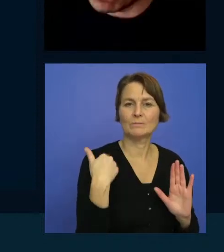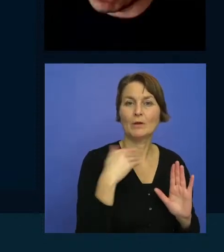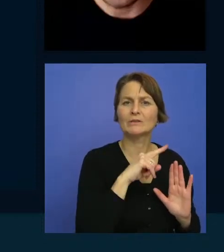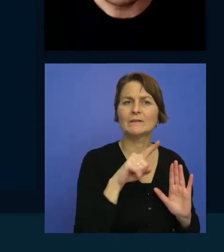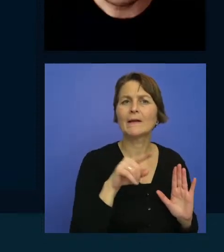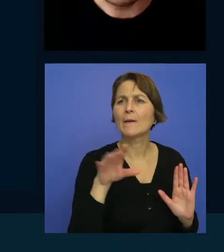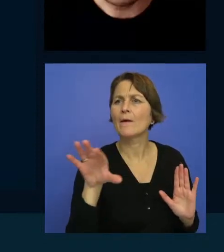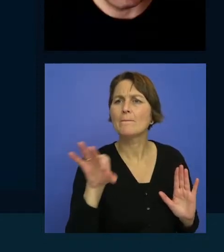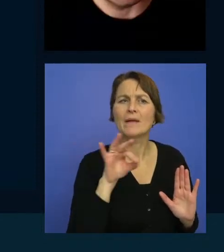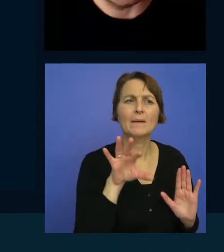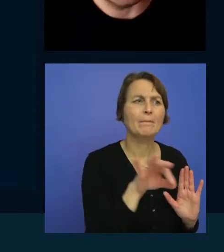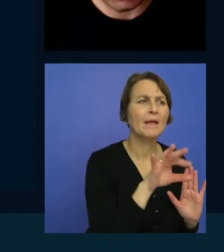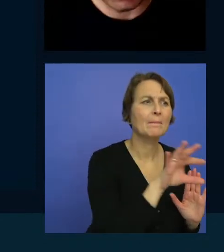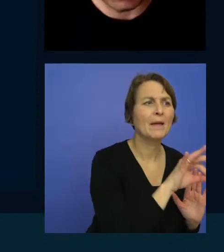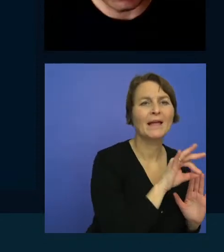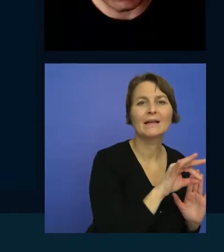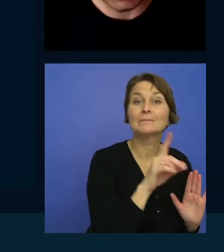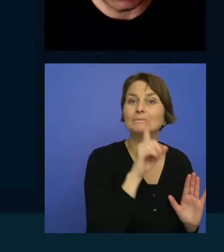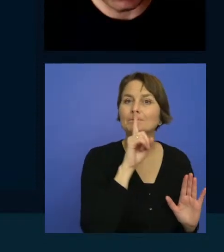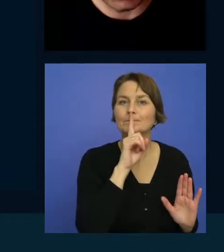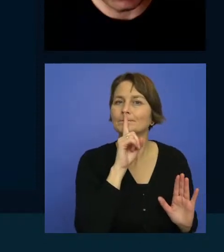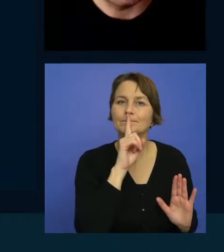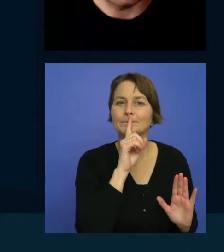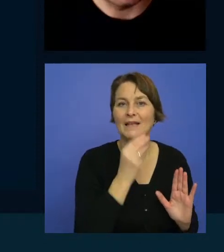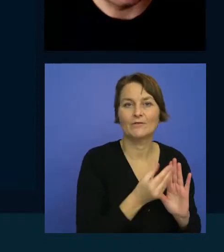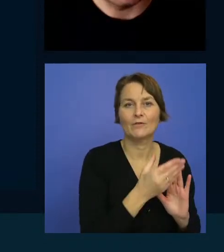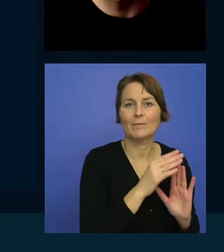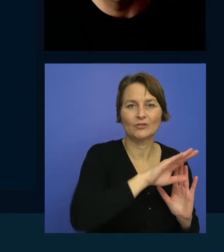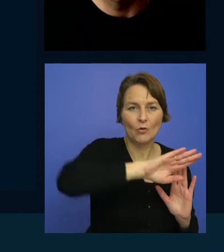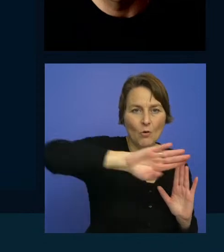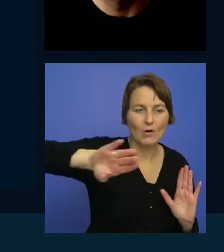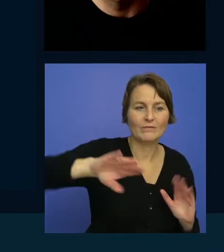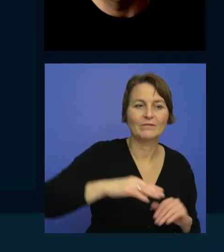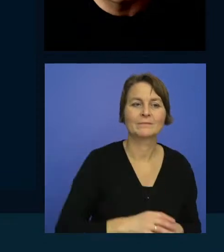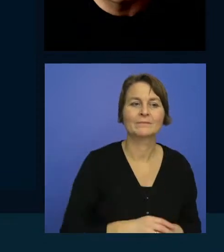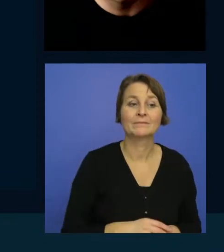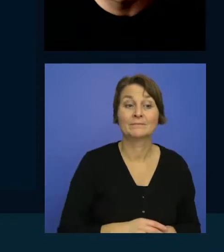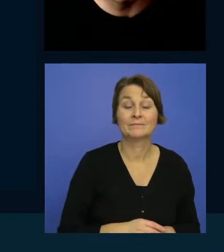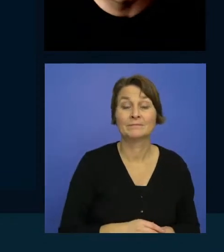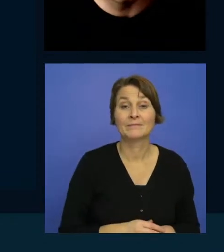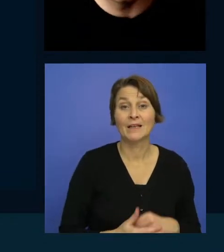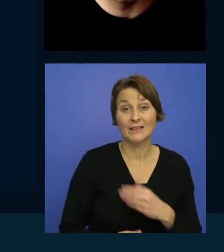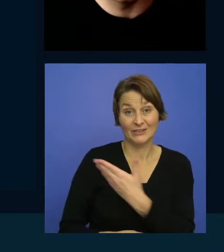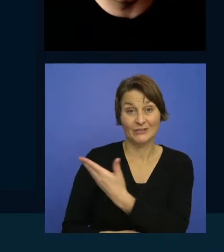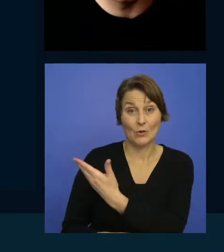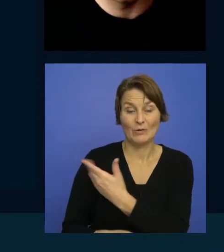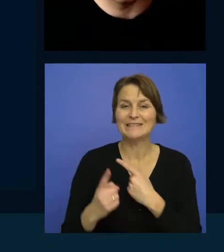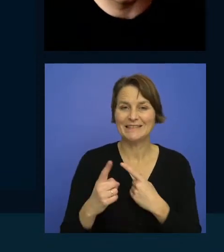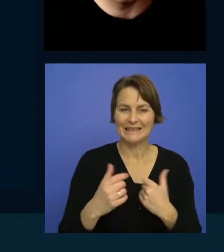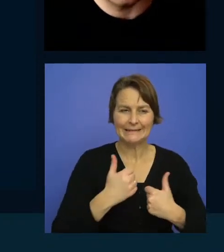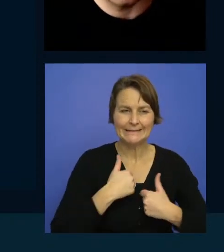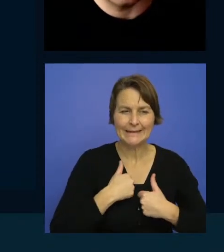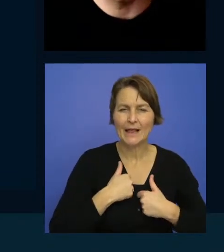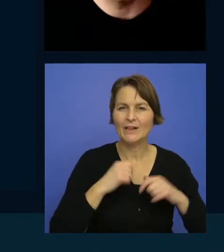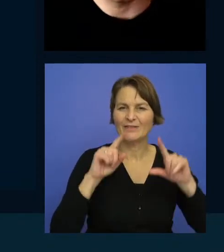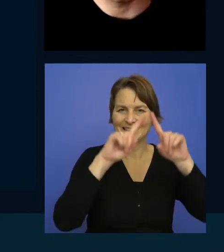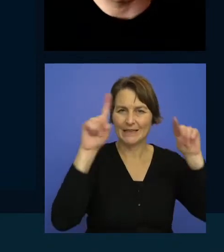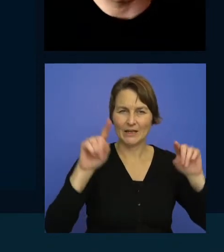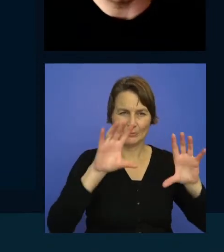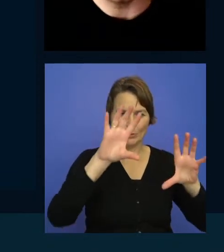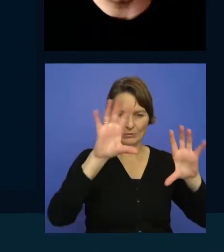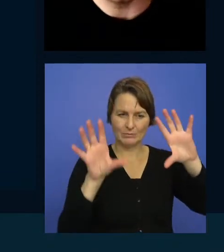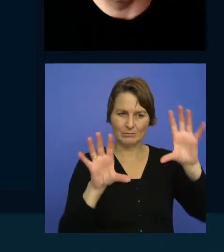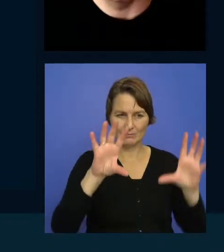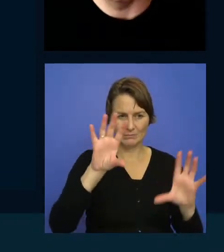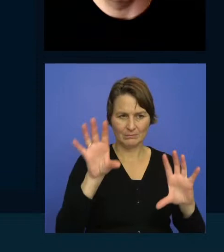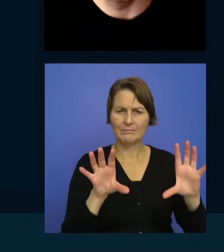So in this case, I'm going to use FairLearn, and FairLearn has an interactive dashboard to help me better understand the fairness assessment. So I'm